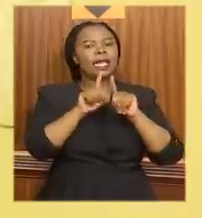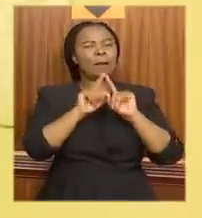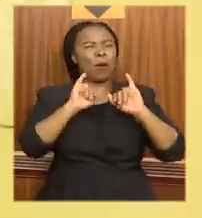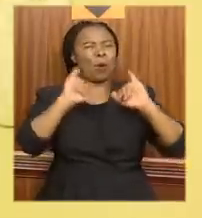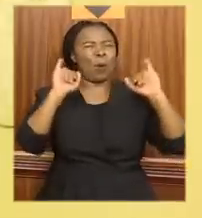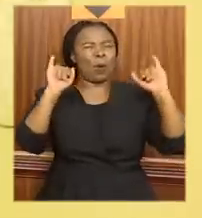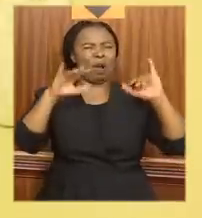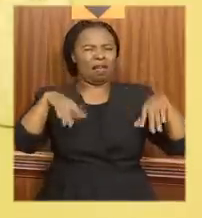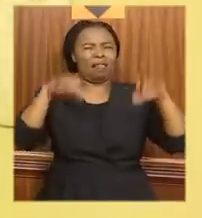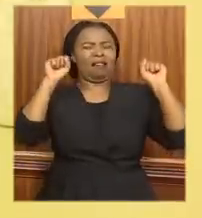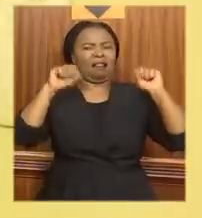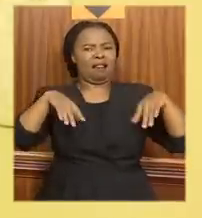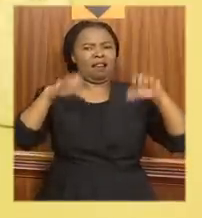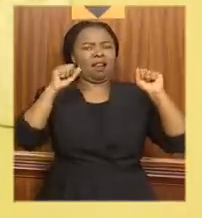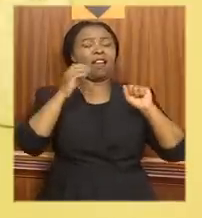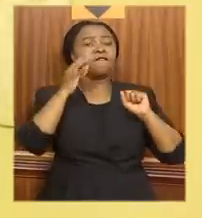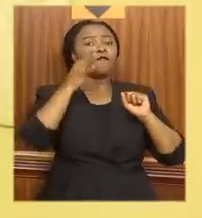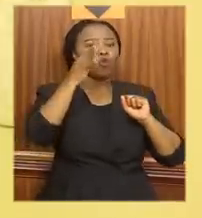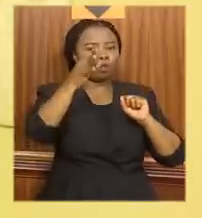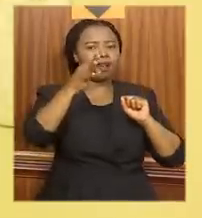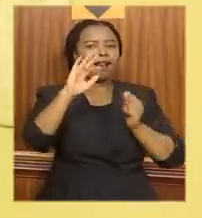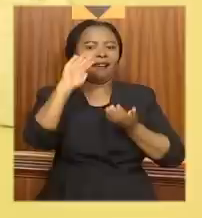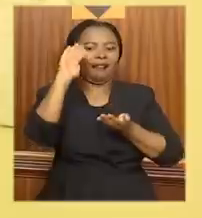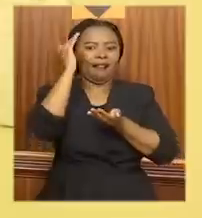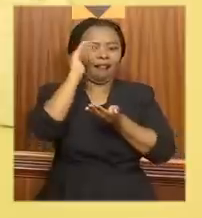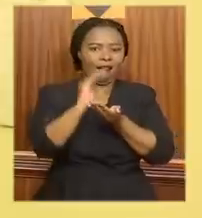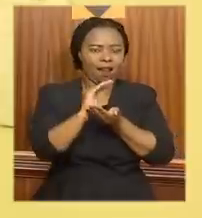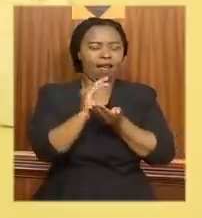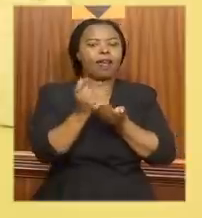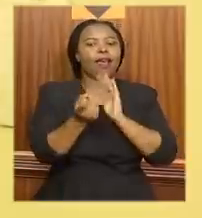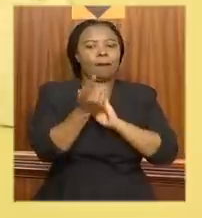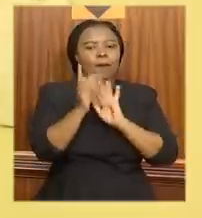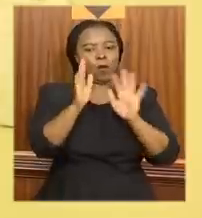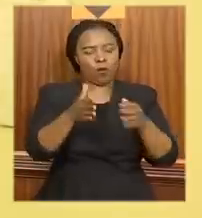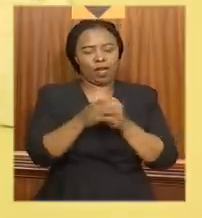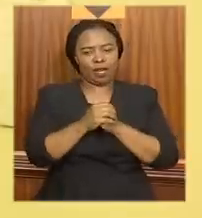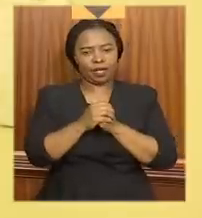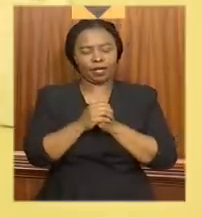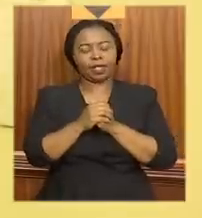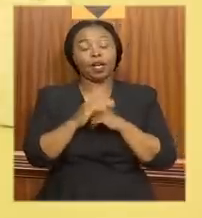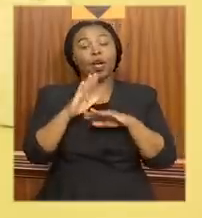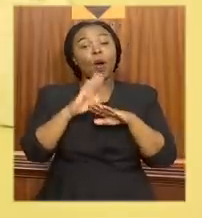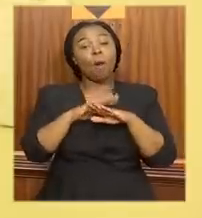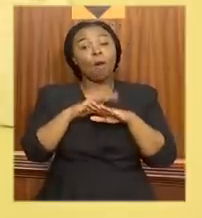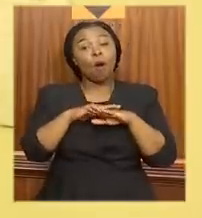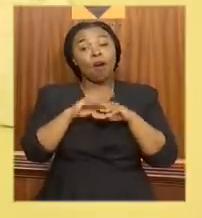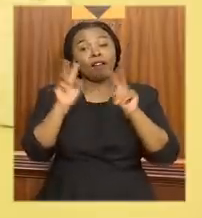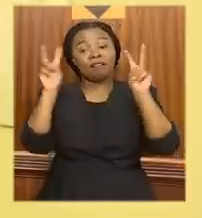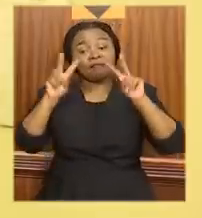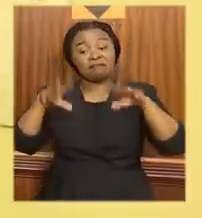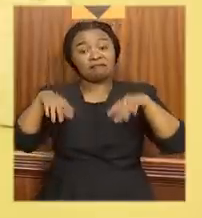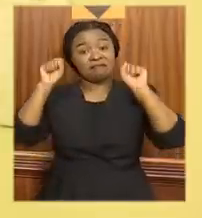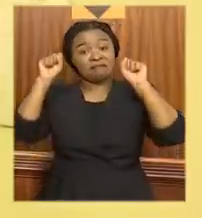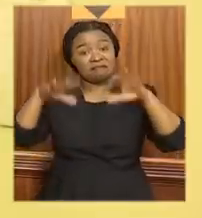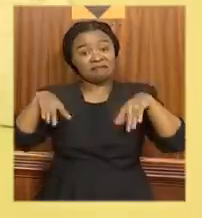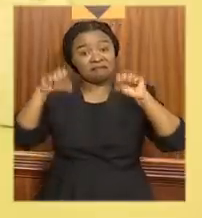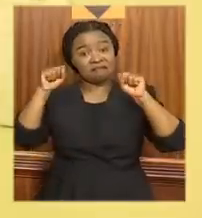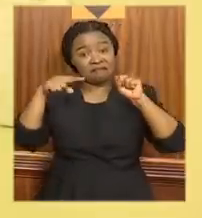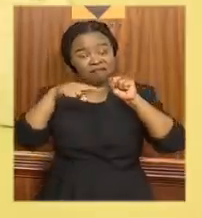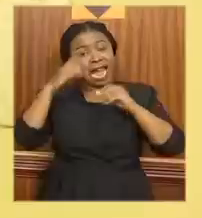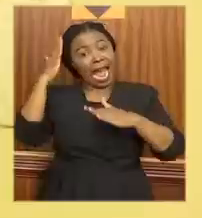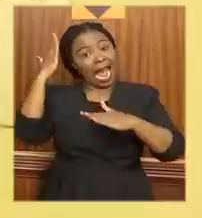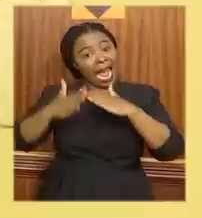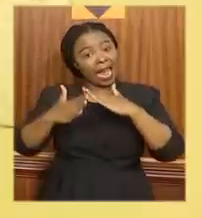shedding in the future. To end load shedding, however, we need